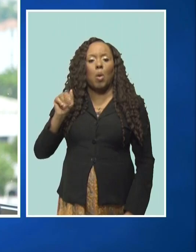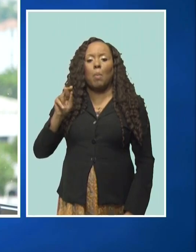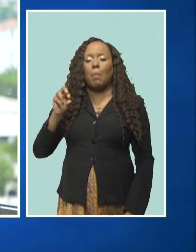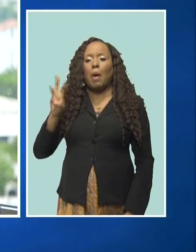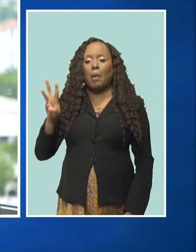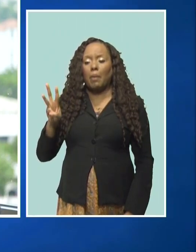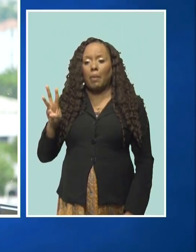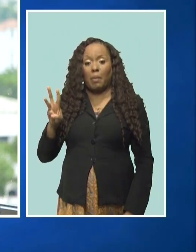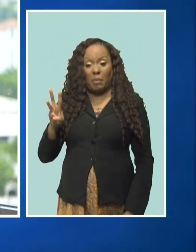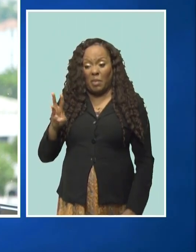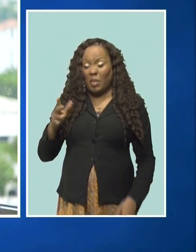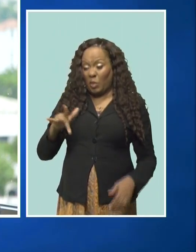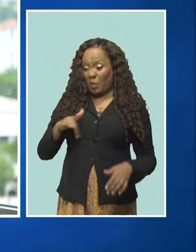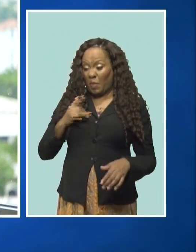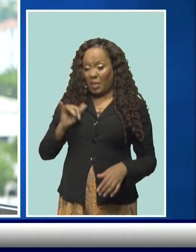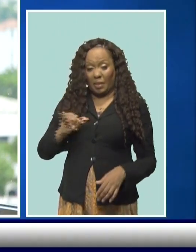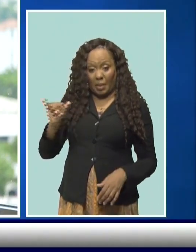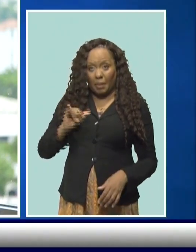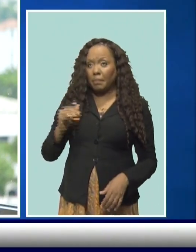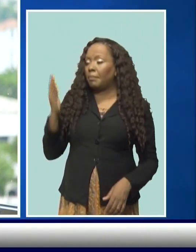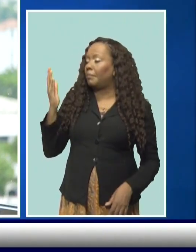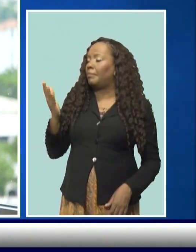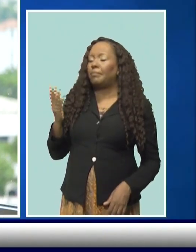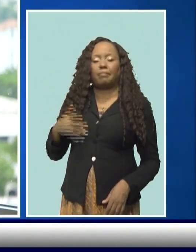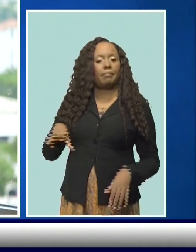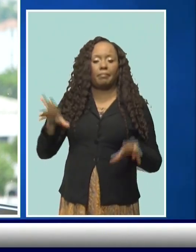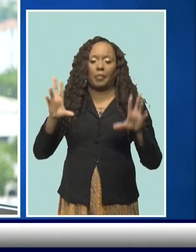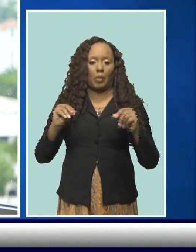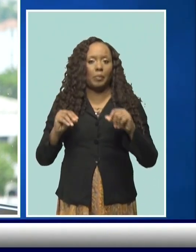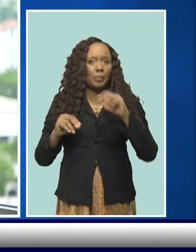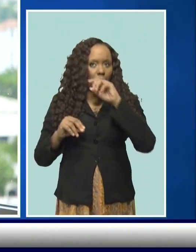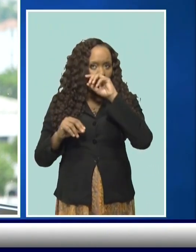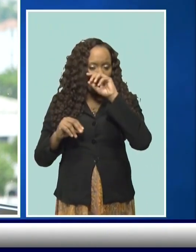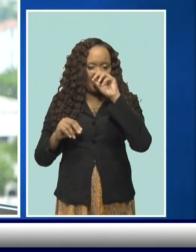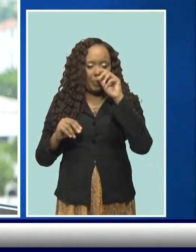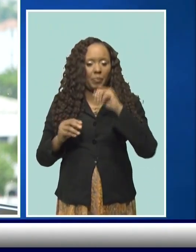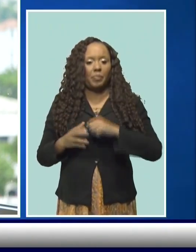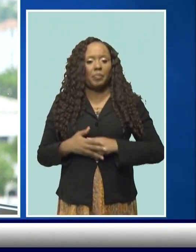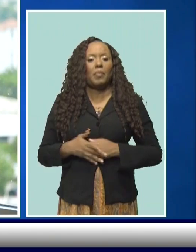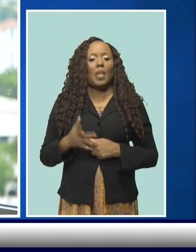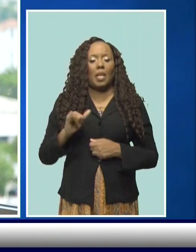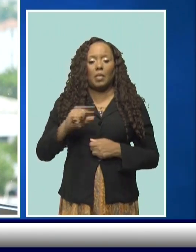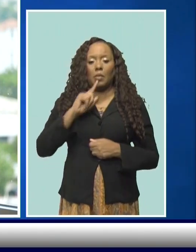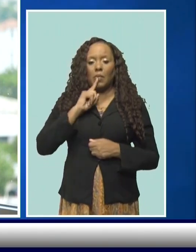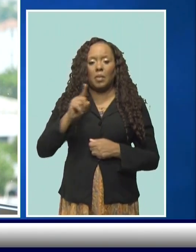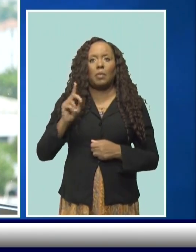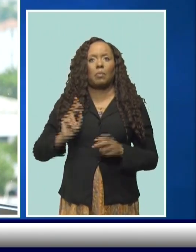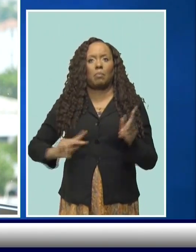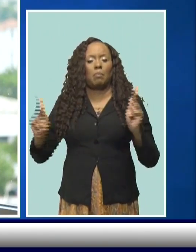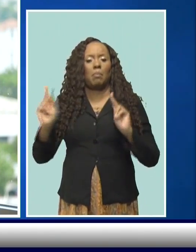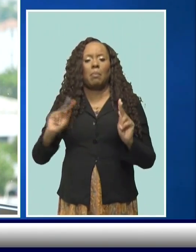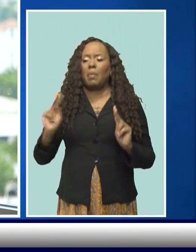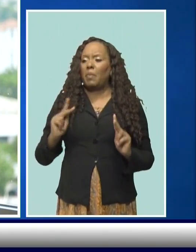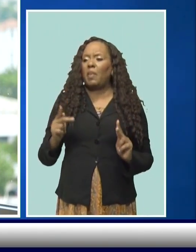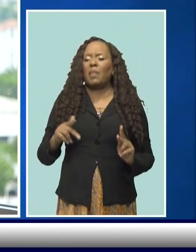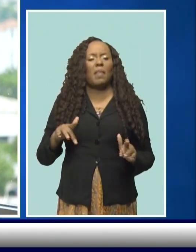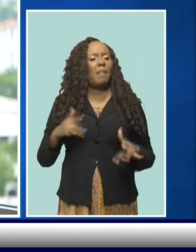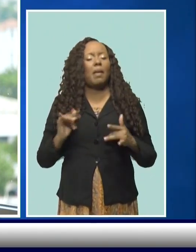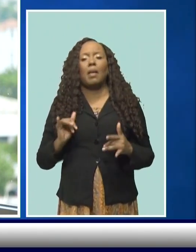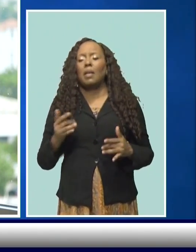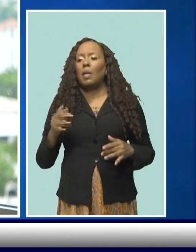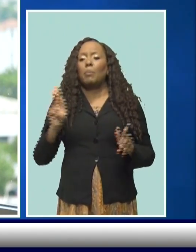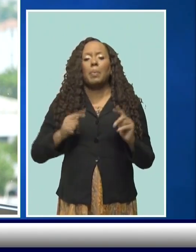is no. And that is the irony of it all. Persons out there claiming that they're trying